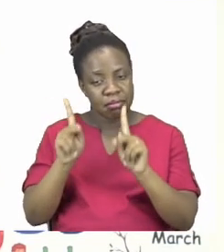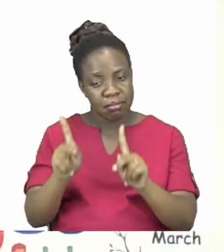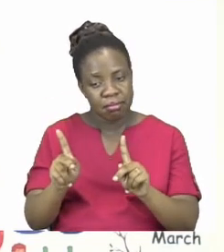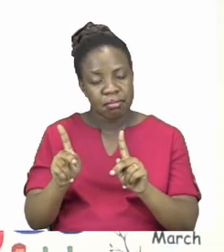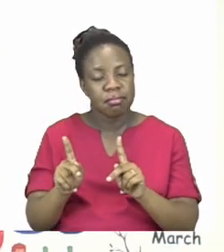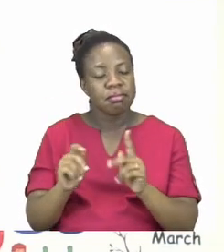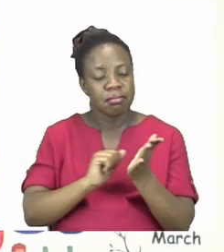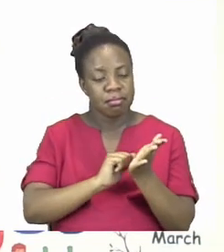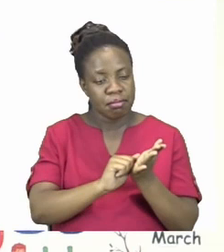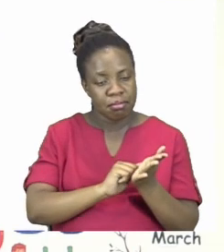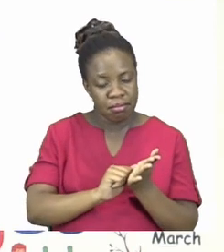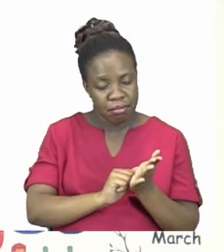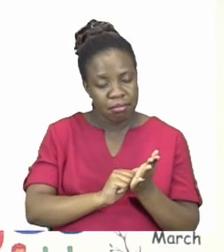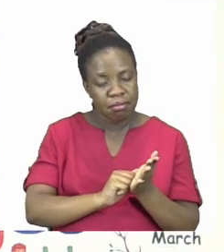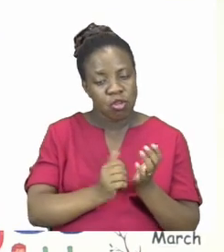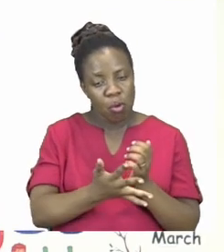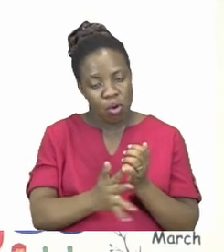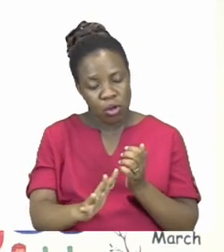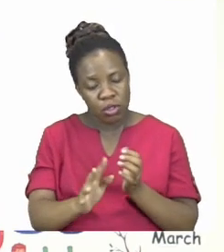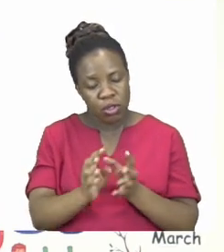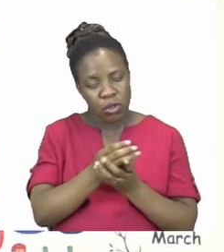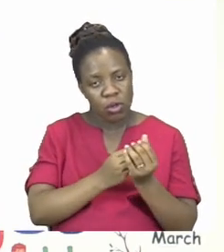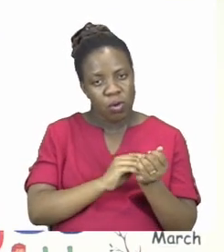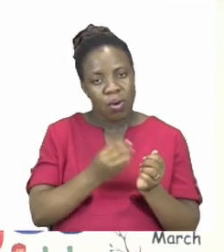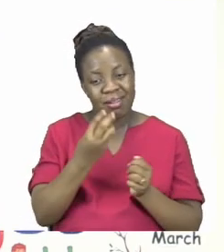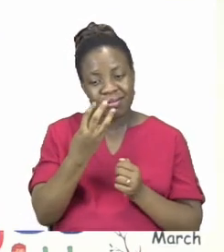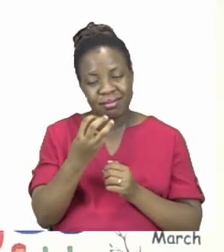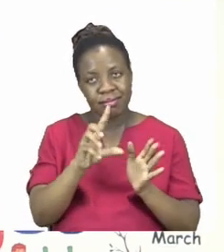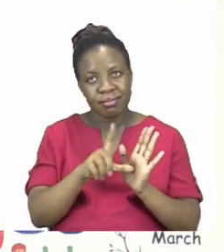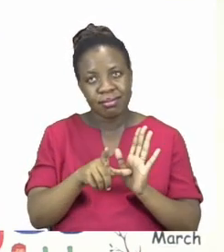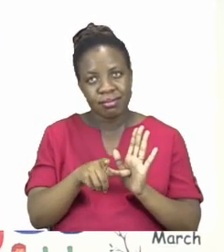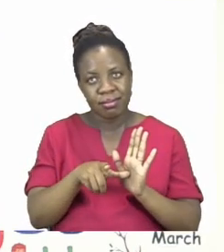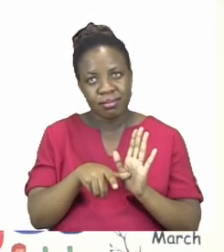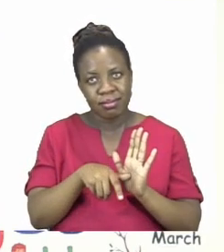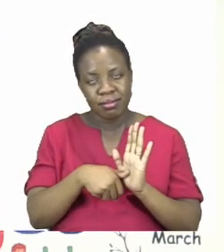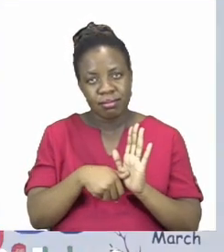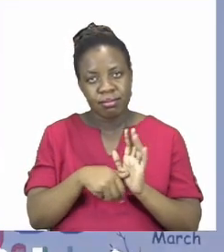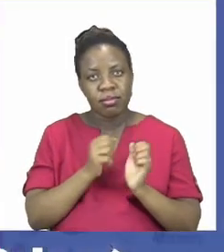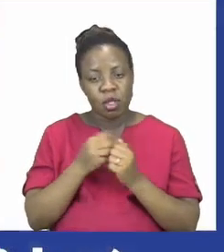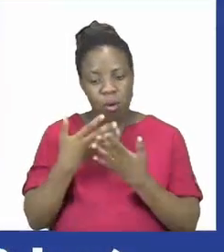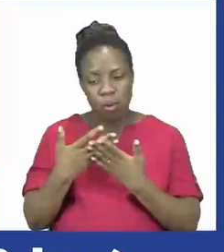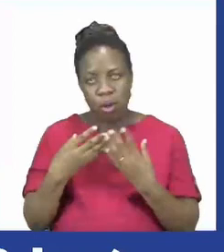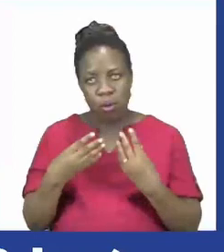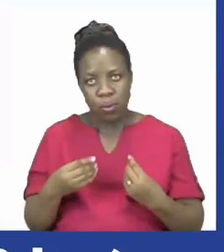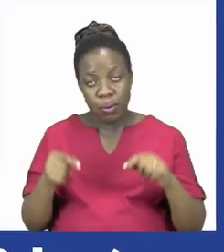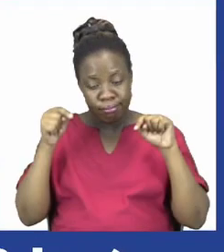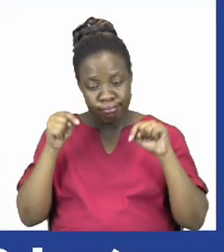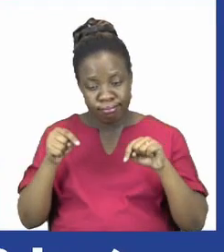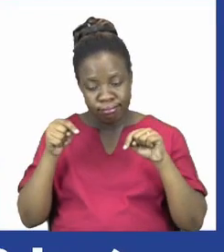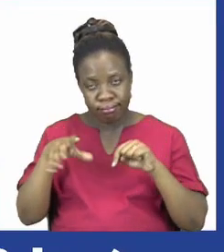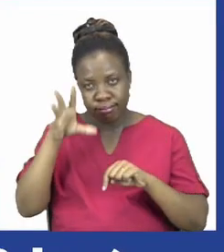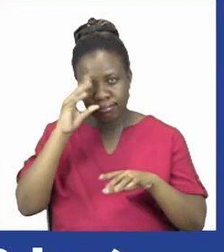make sure that you run your hands under the tap for 30 seconds. Make sure your hands are dry before you touch anything else. For